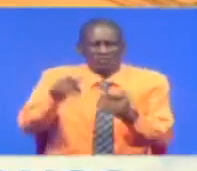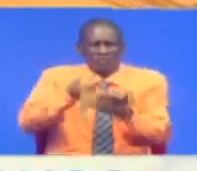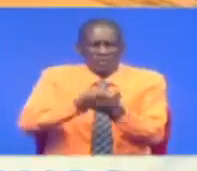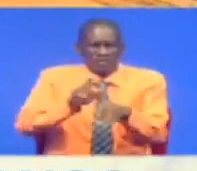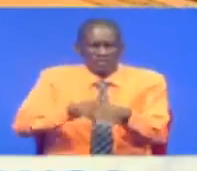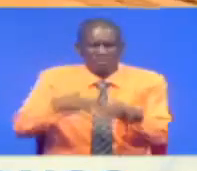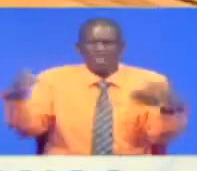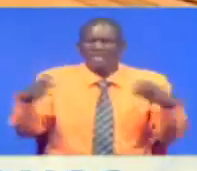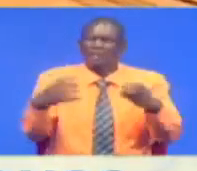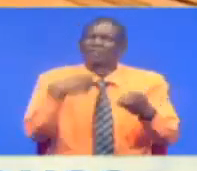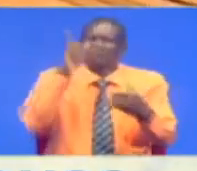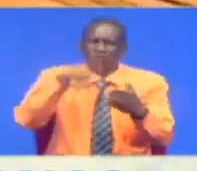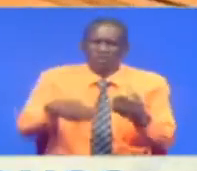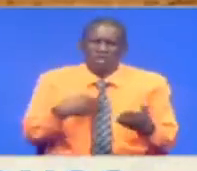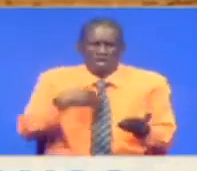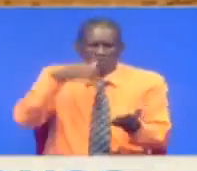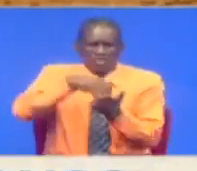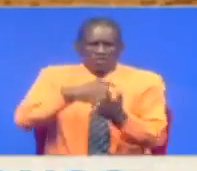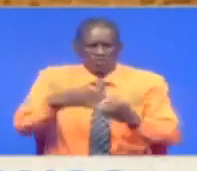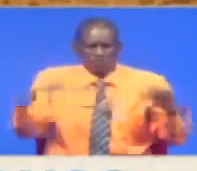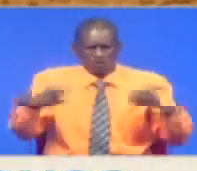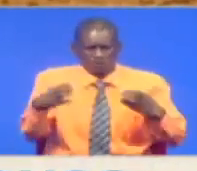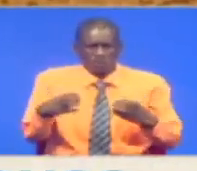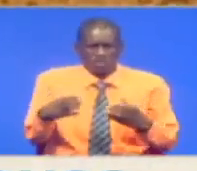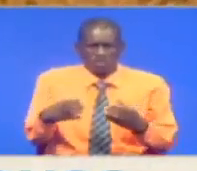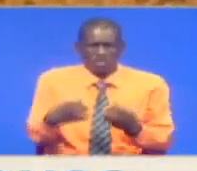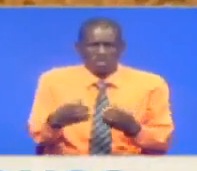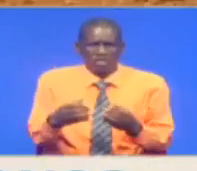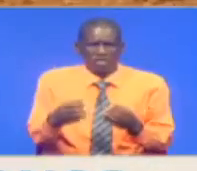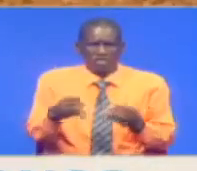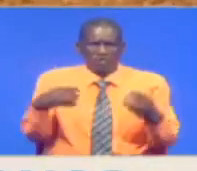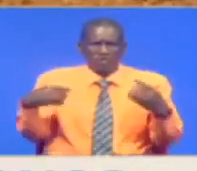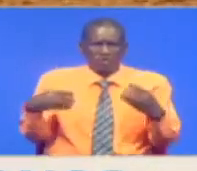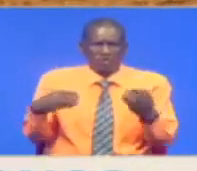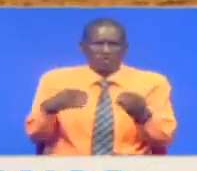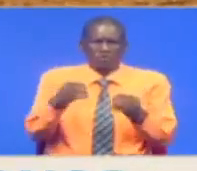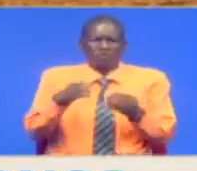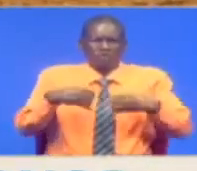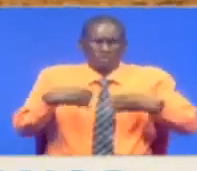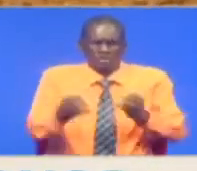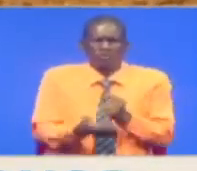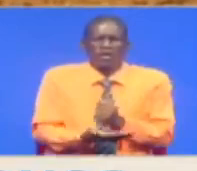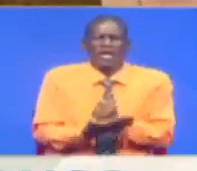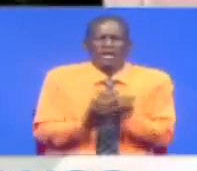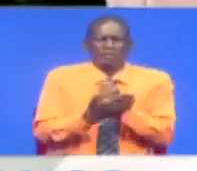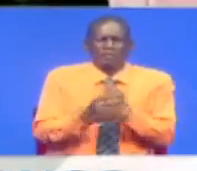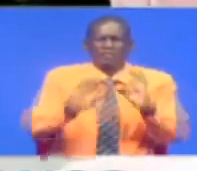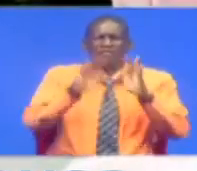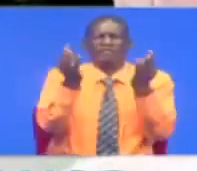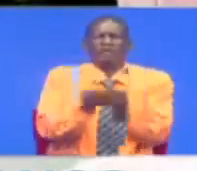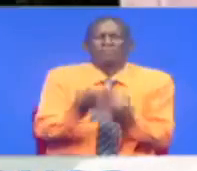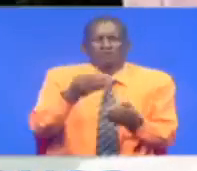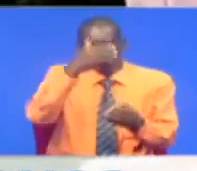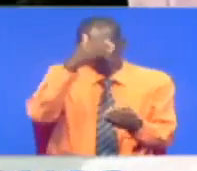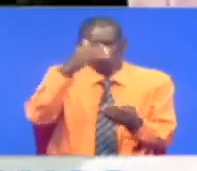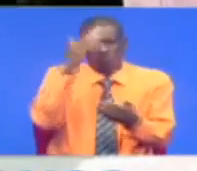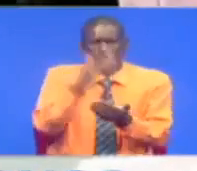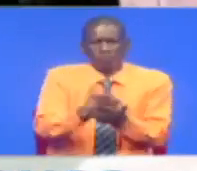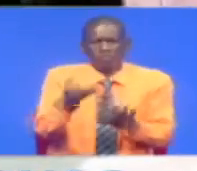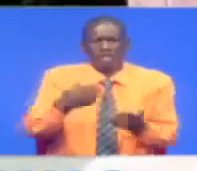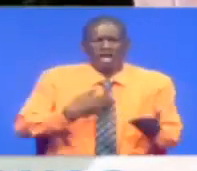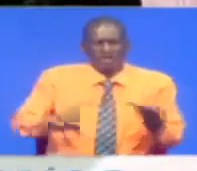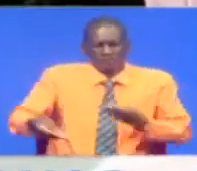the company says it has engaged community liaison officers to help the family put it behind them. I've been interacting with